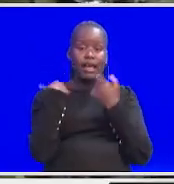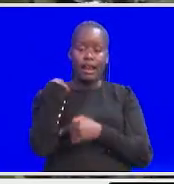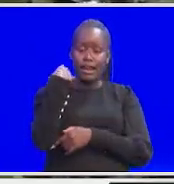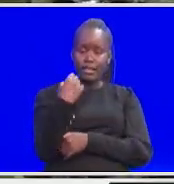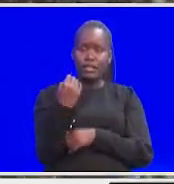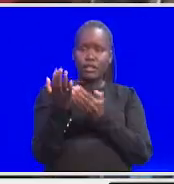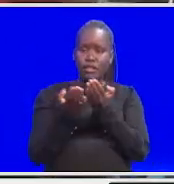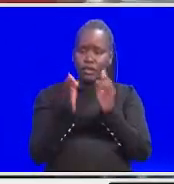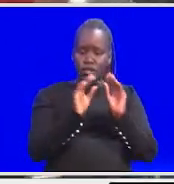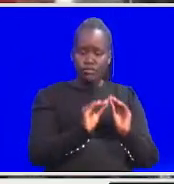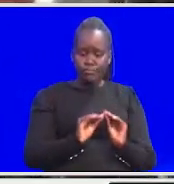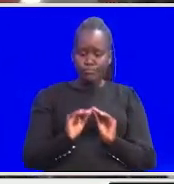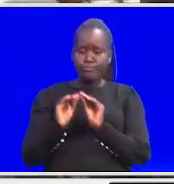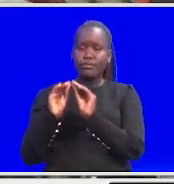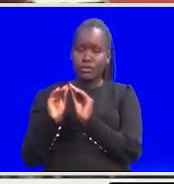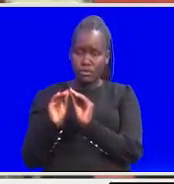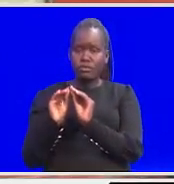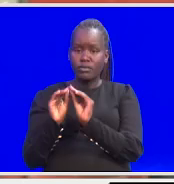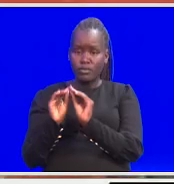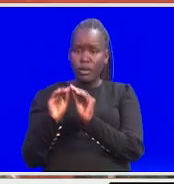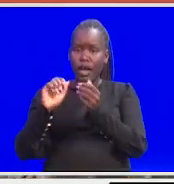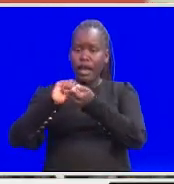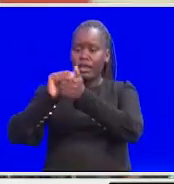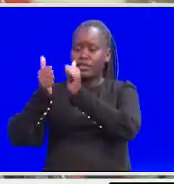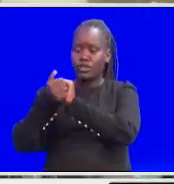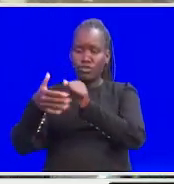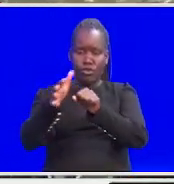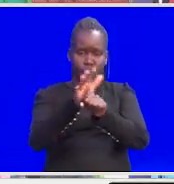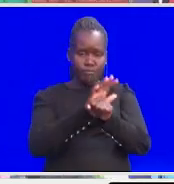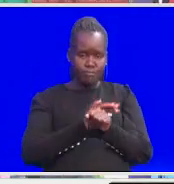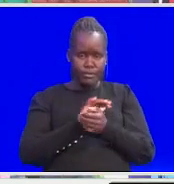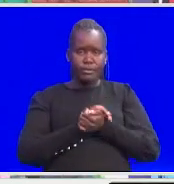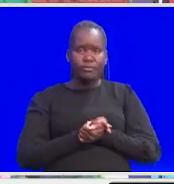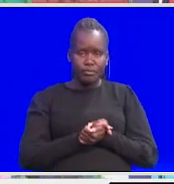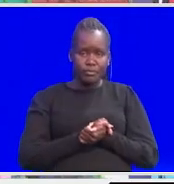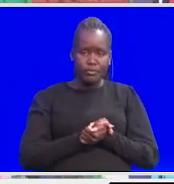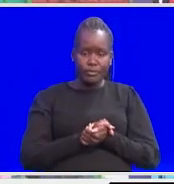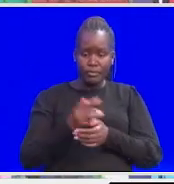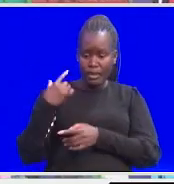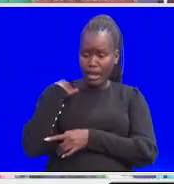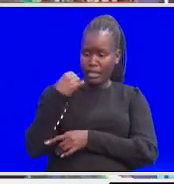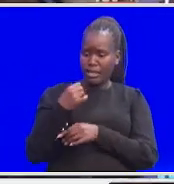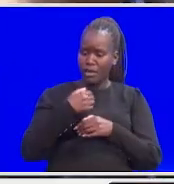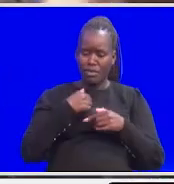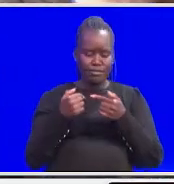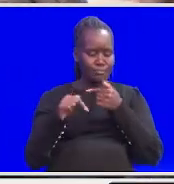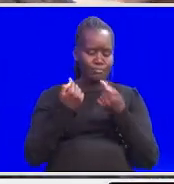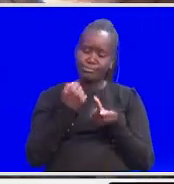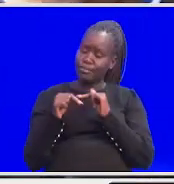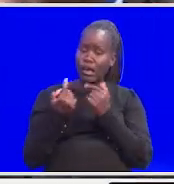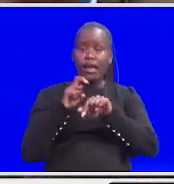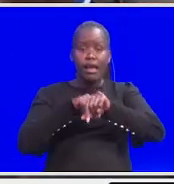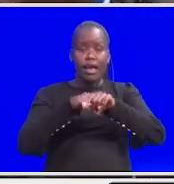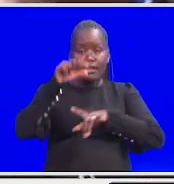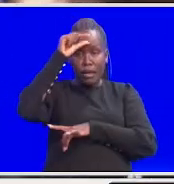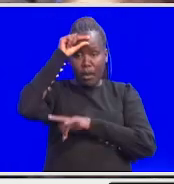when push came to shove, and shove turned to a full-on brawl. Juzi tulikuwa na mshika mshike kidogo, wakati serikali